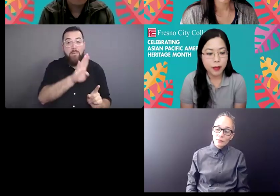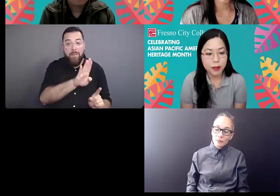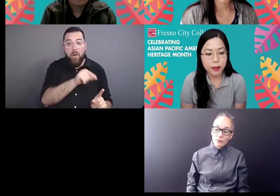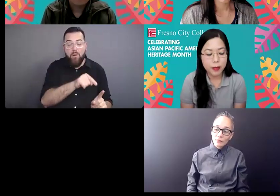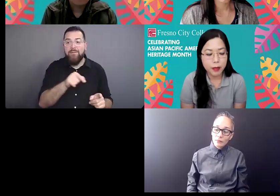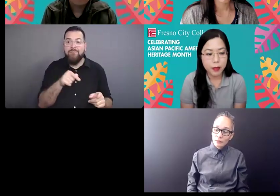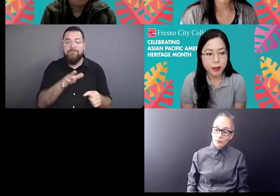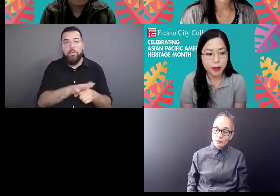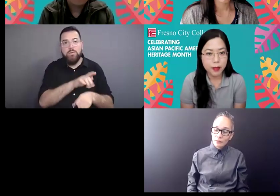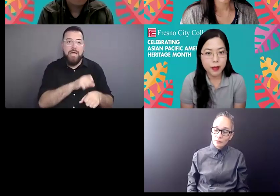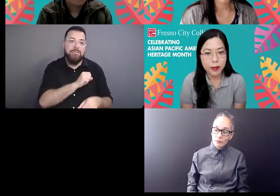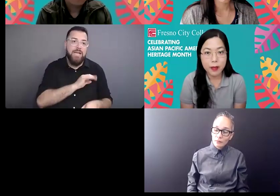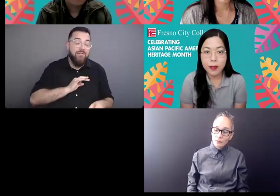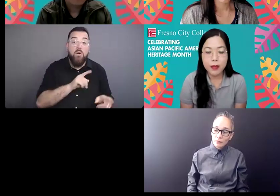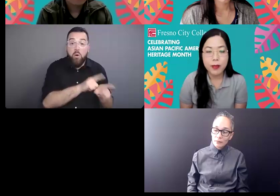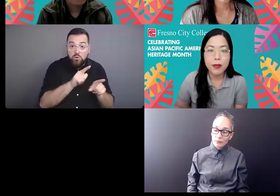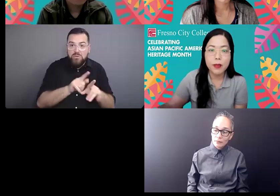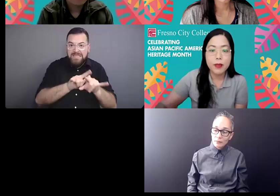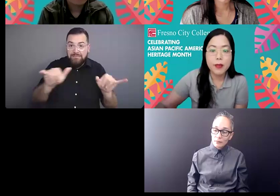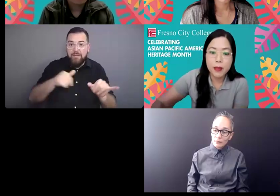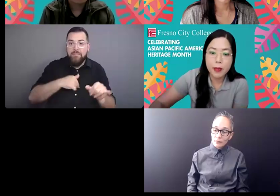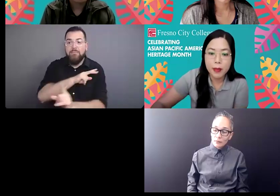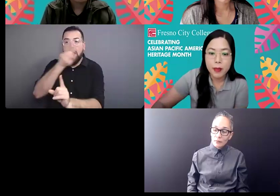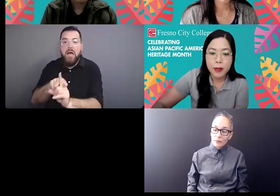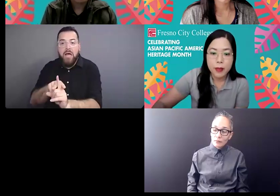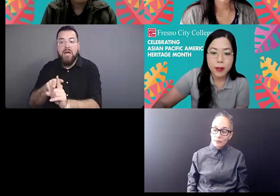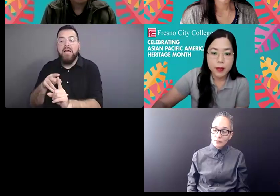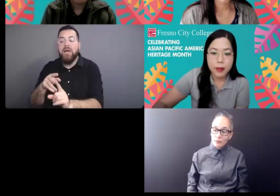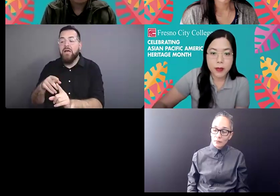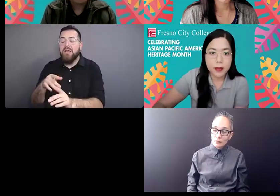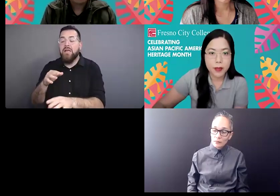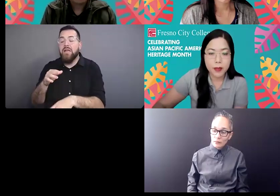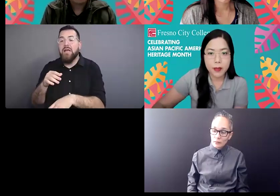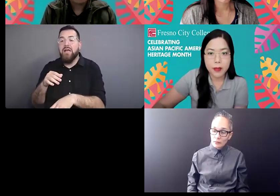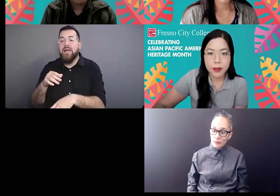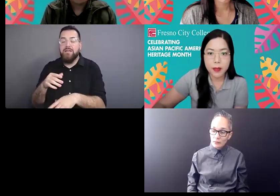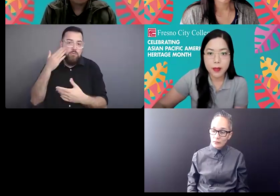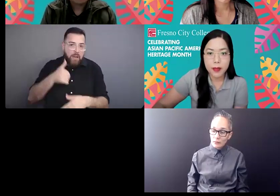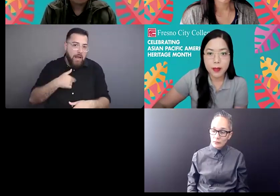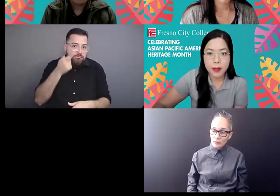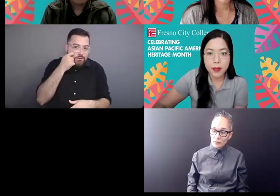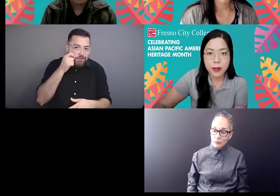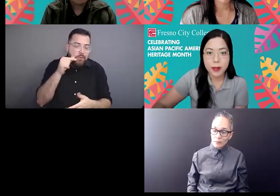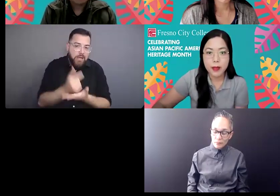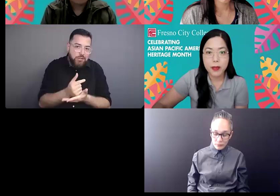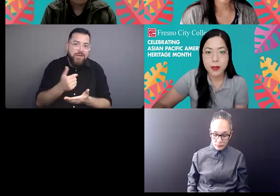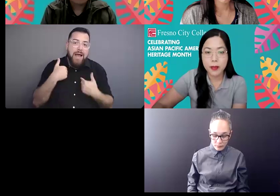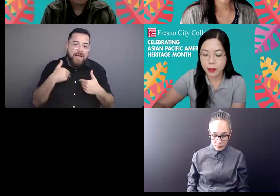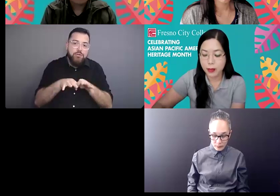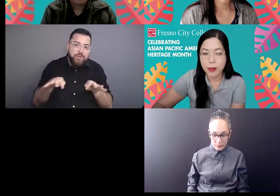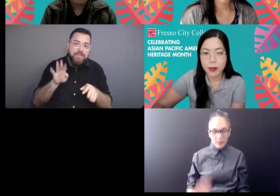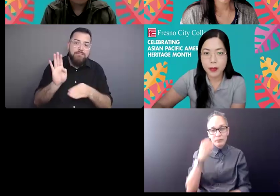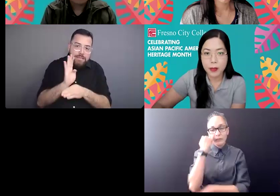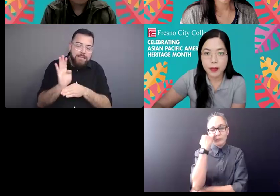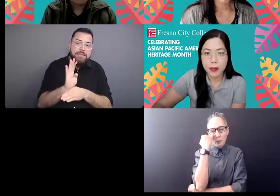member, I had also applied, you know, as a recently graduated business management student